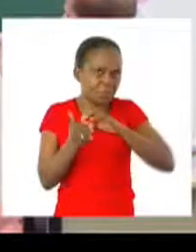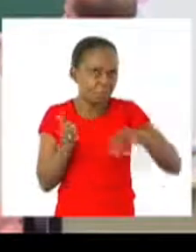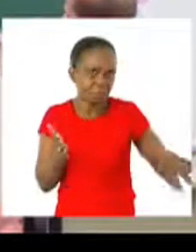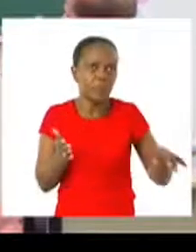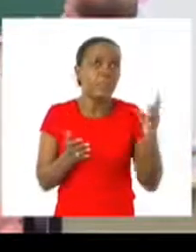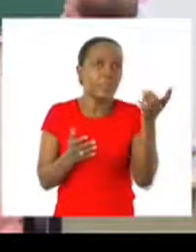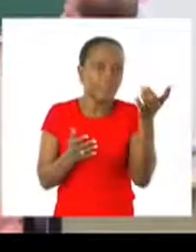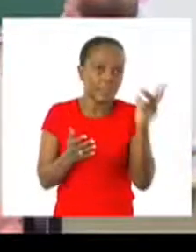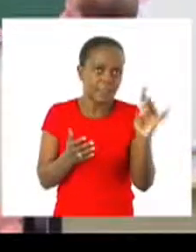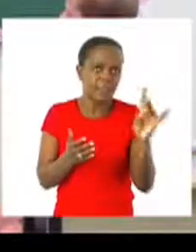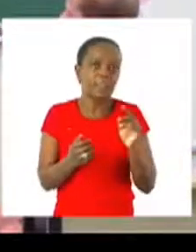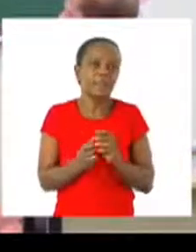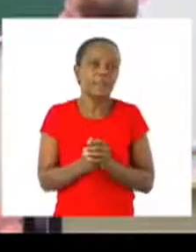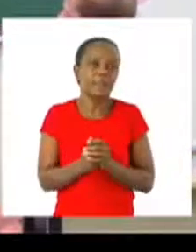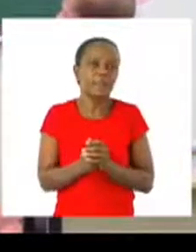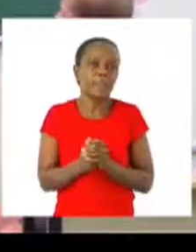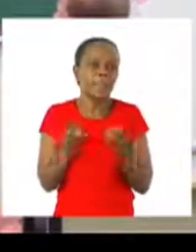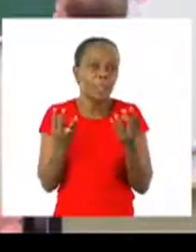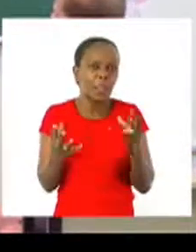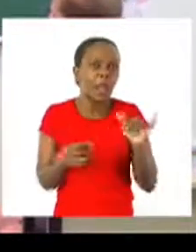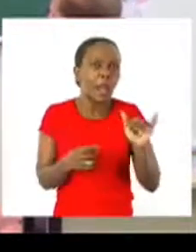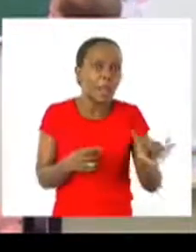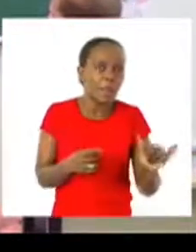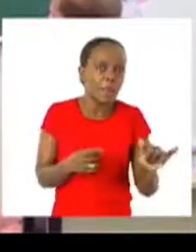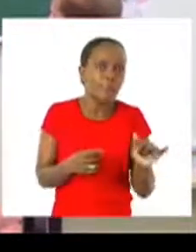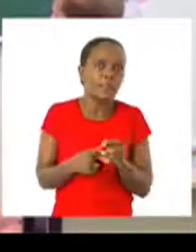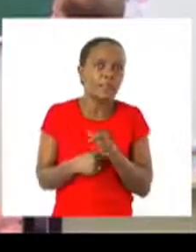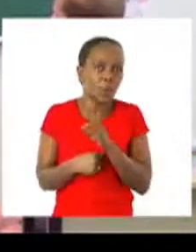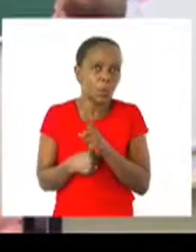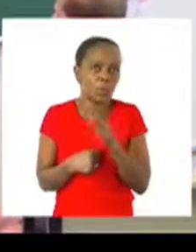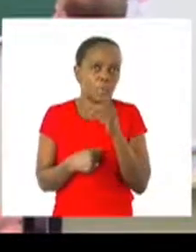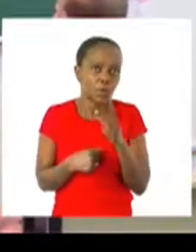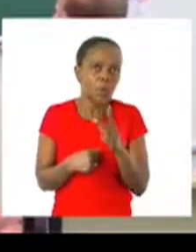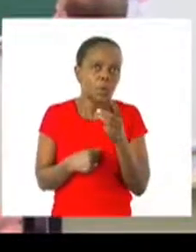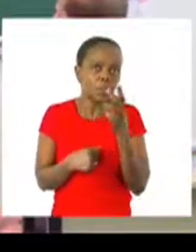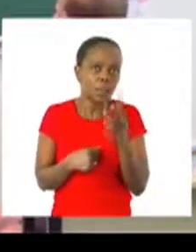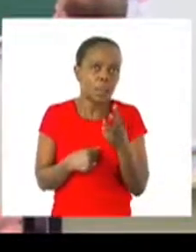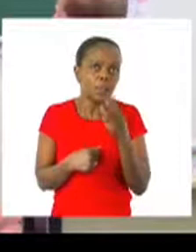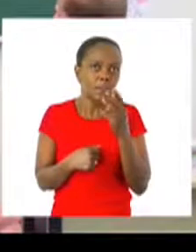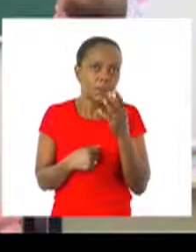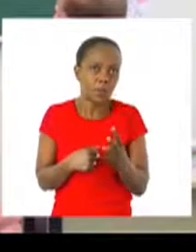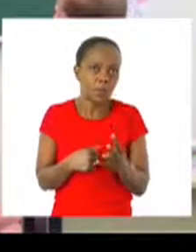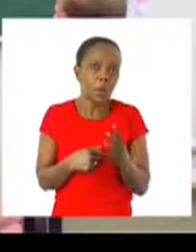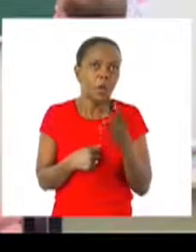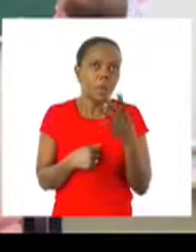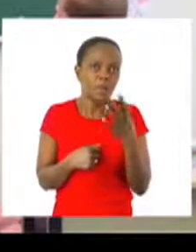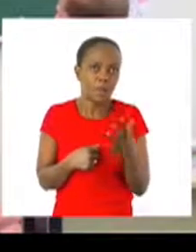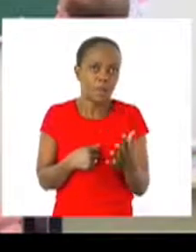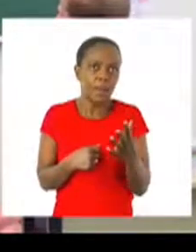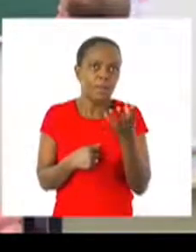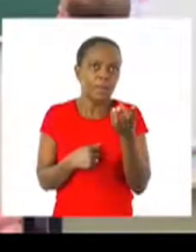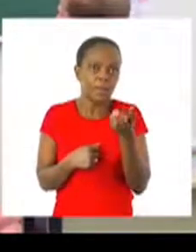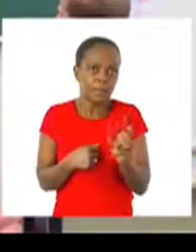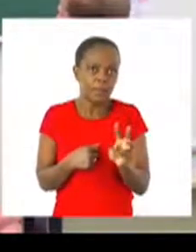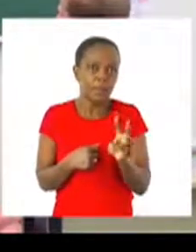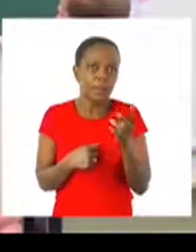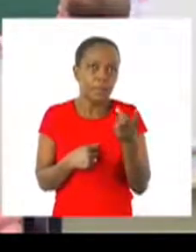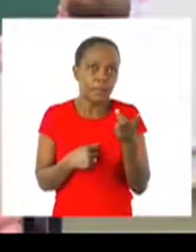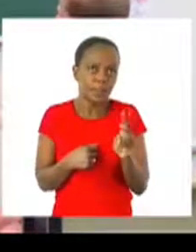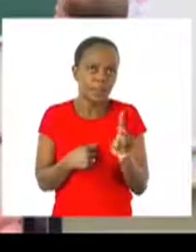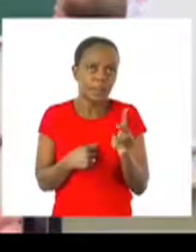7. Let's see how many we have left. 1, 2, 3, 4, 5,